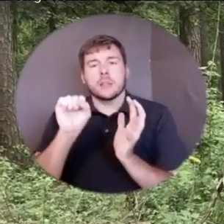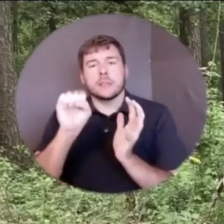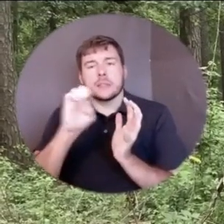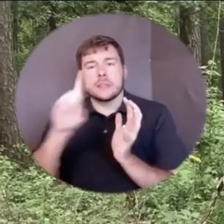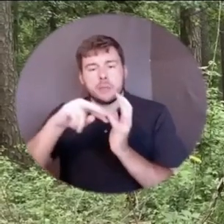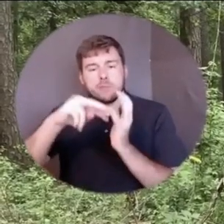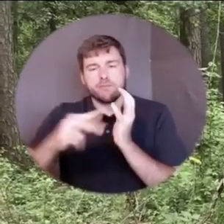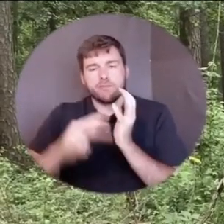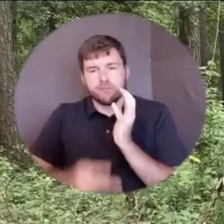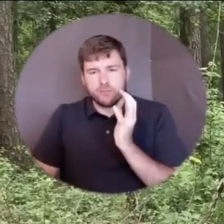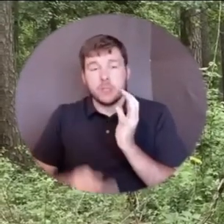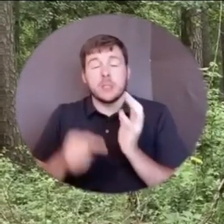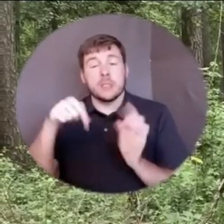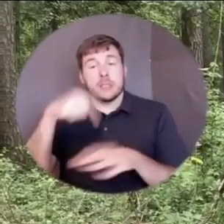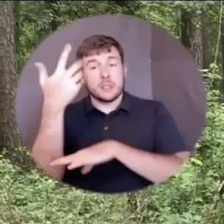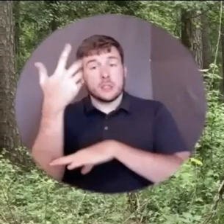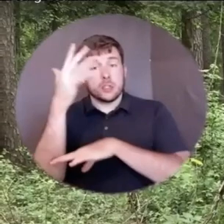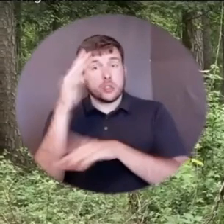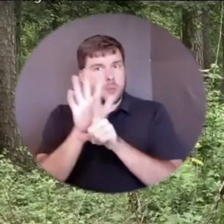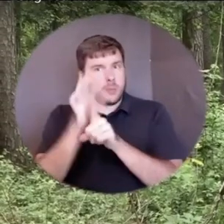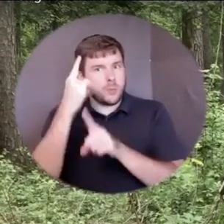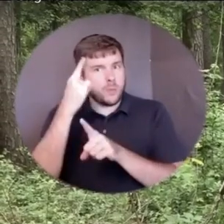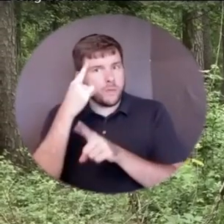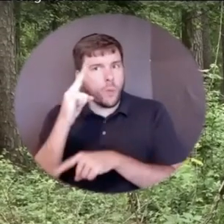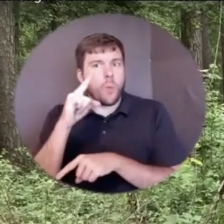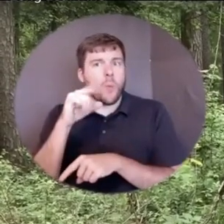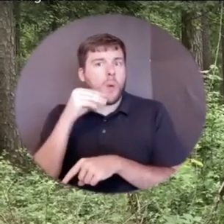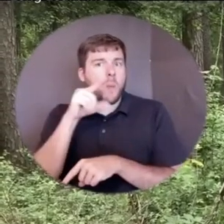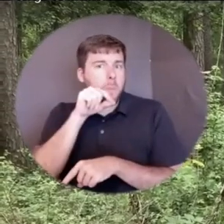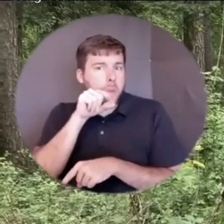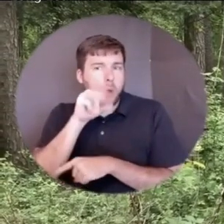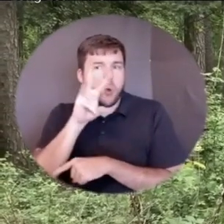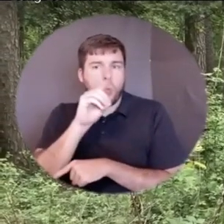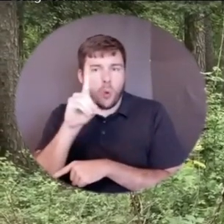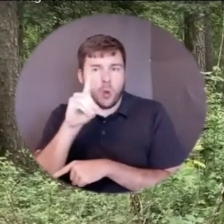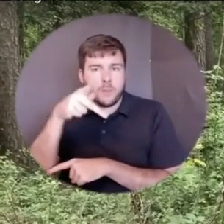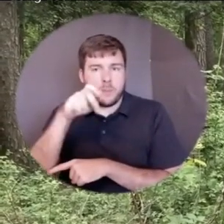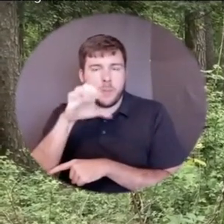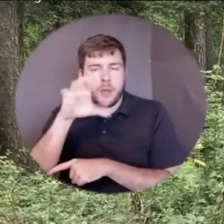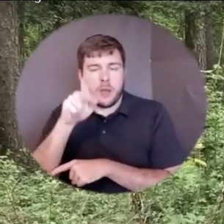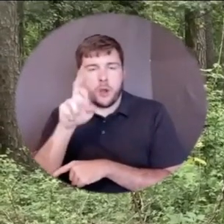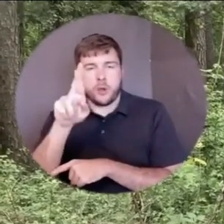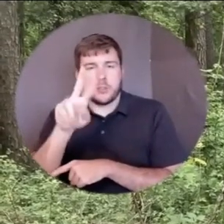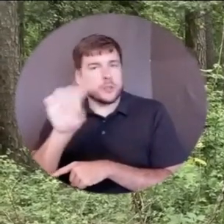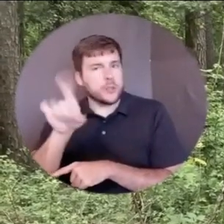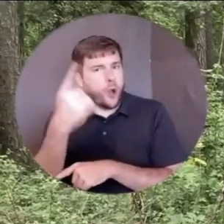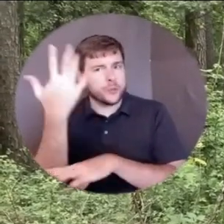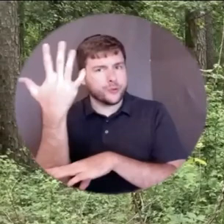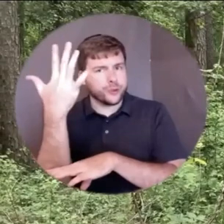the red-cockaded woodpecker, found here in the Sandhills. The longleaf pine are the only tree species they use to make their nesting cavities.